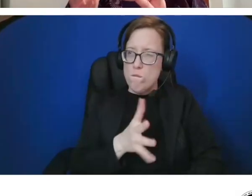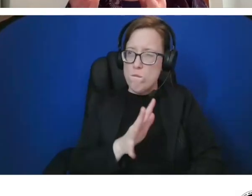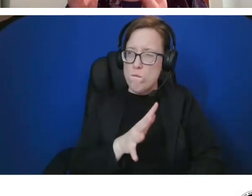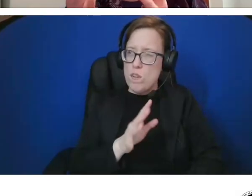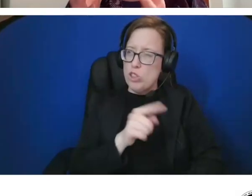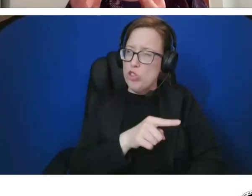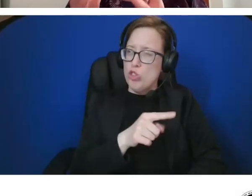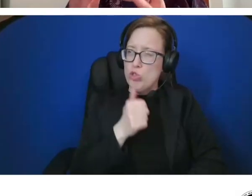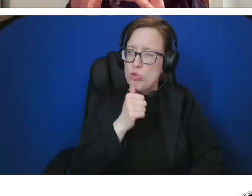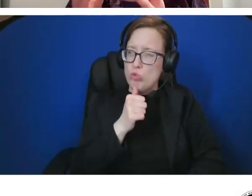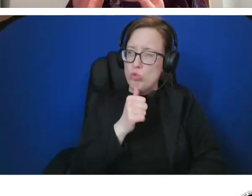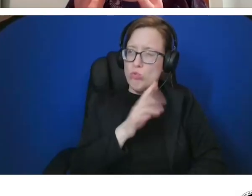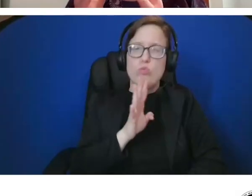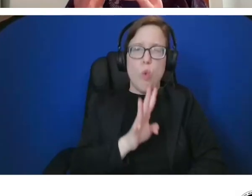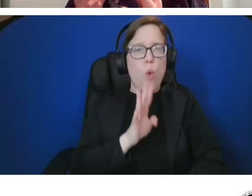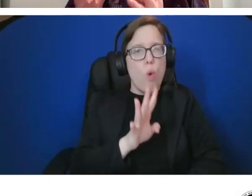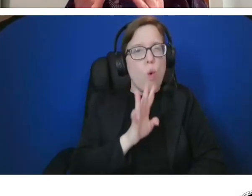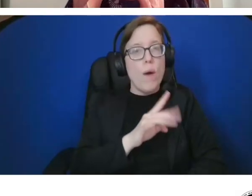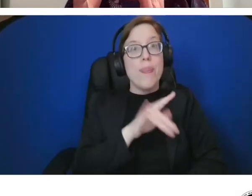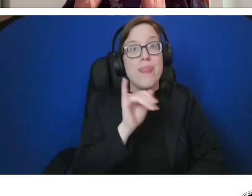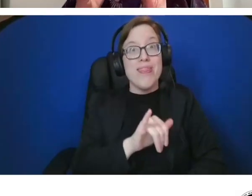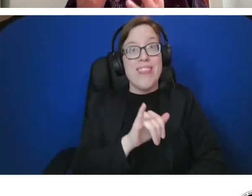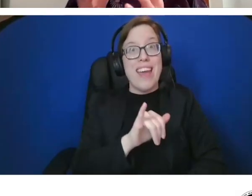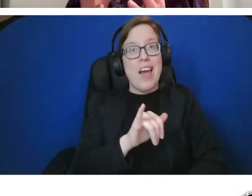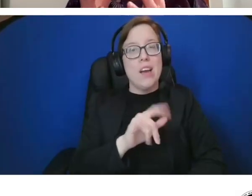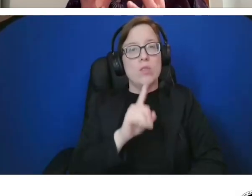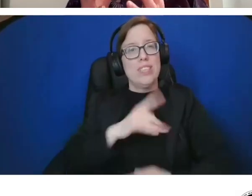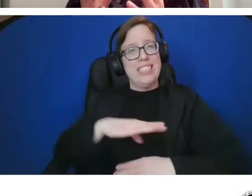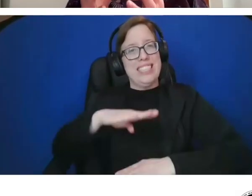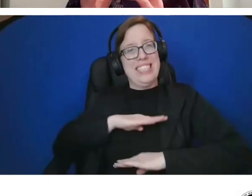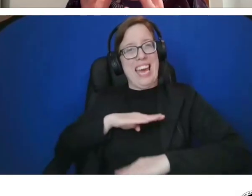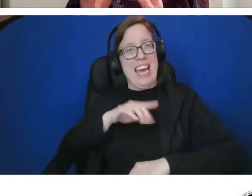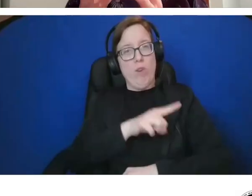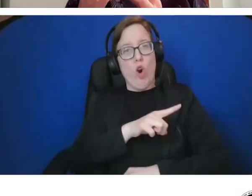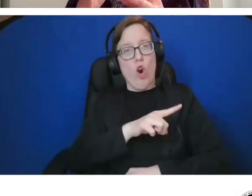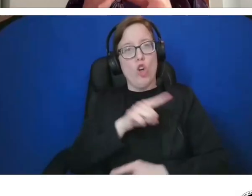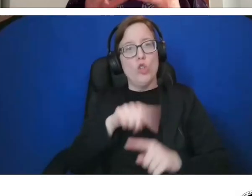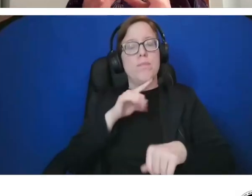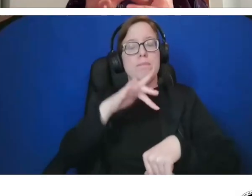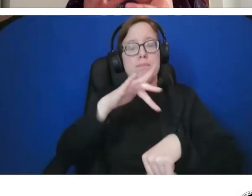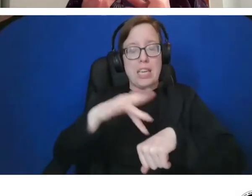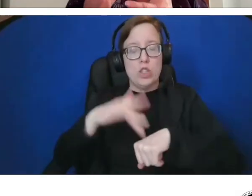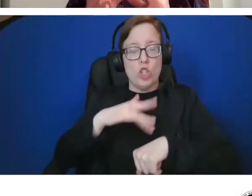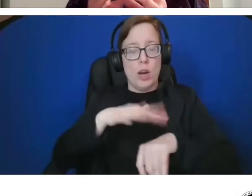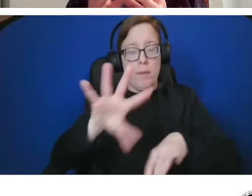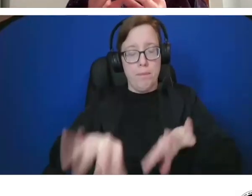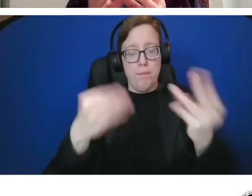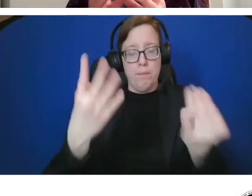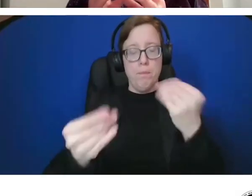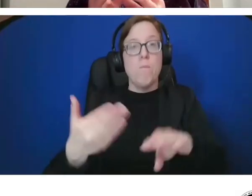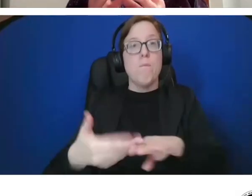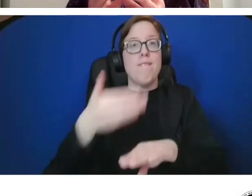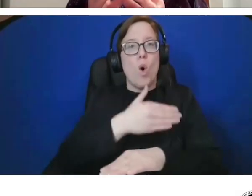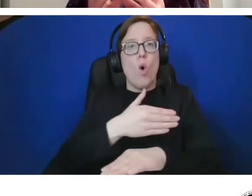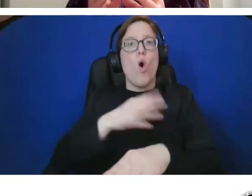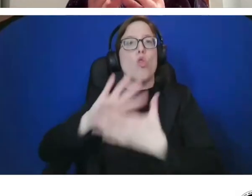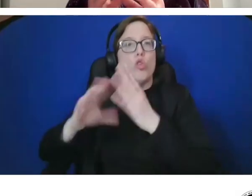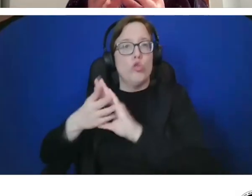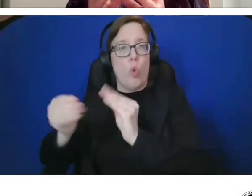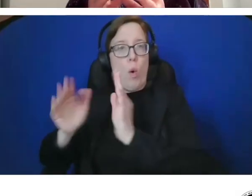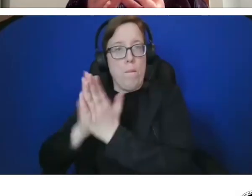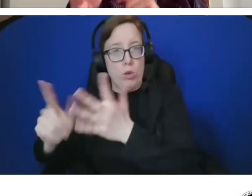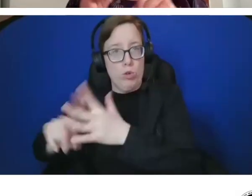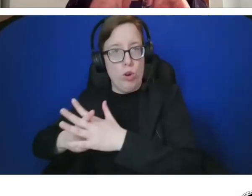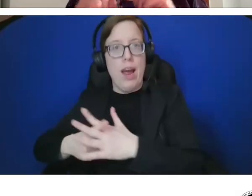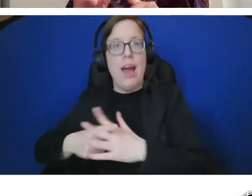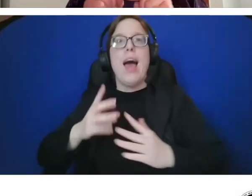maybe, yeah, I think she was about 4 years old. I think that satisfied her a lot to touch them before the storybook